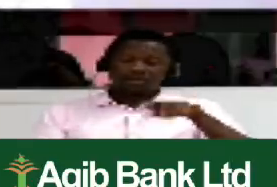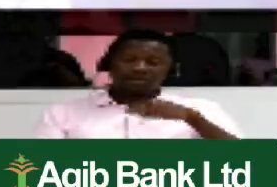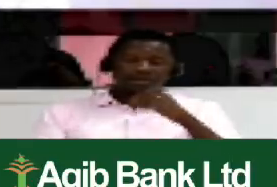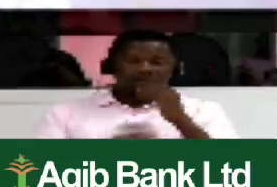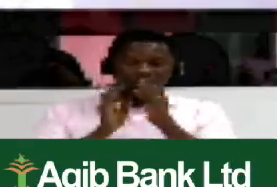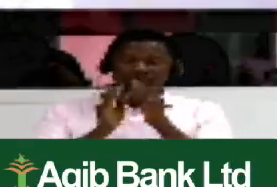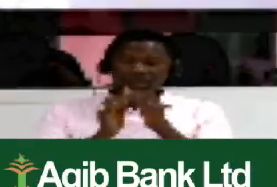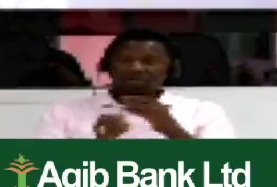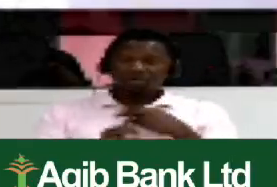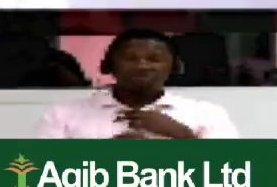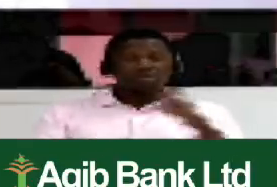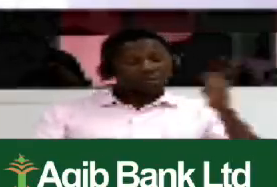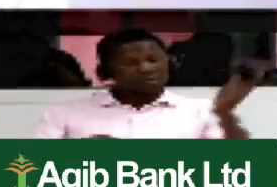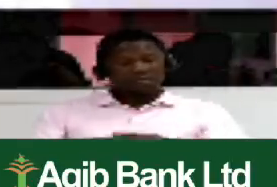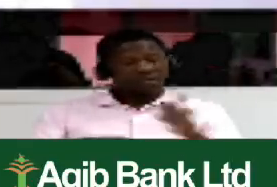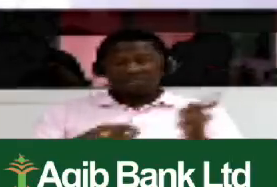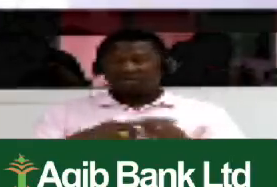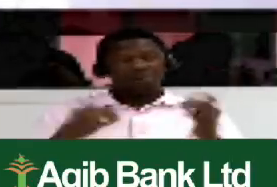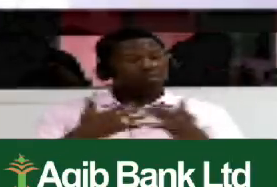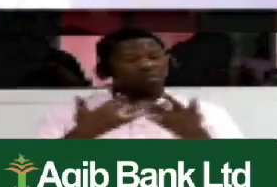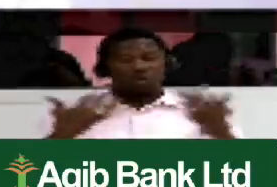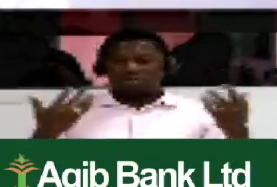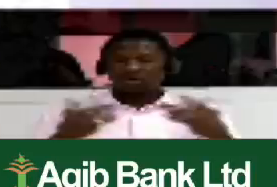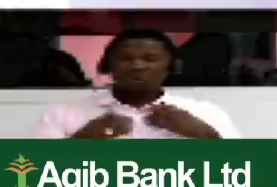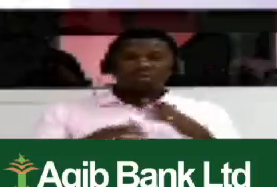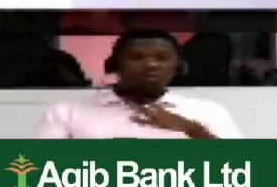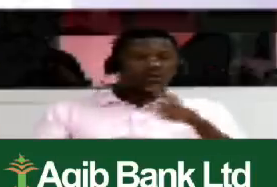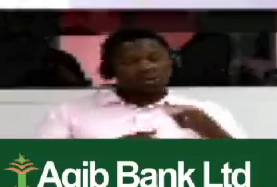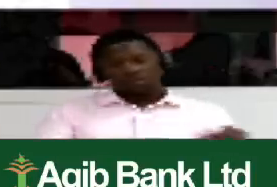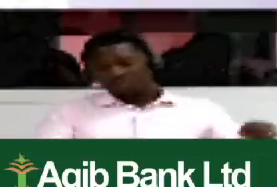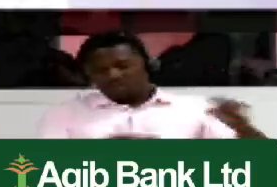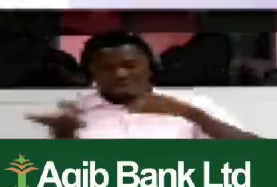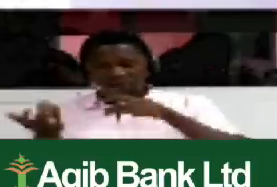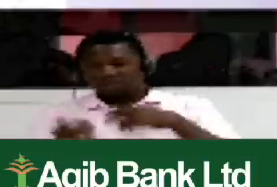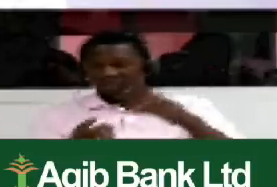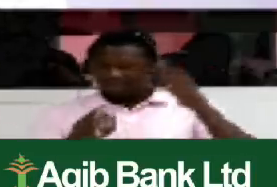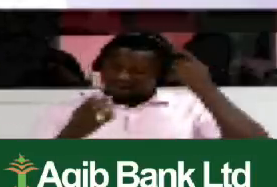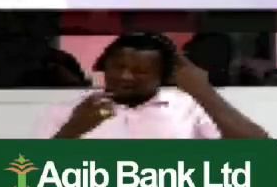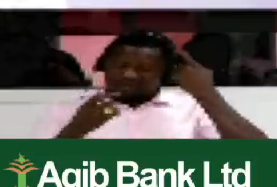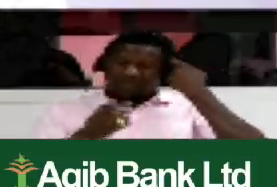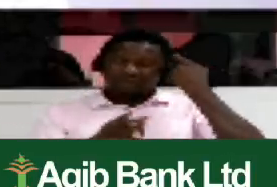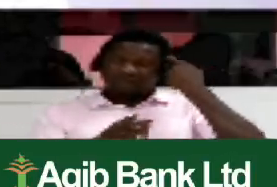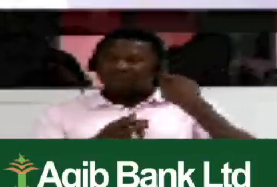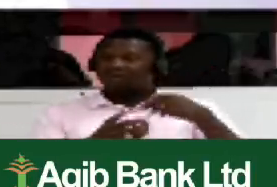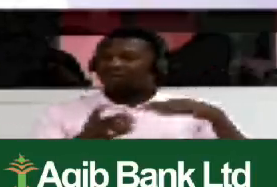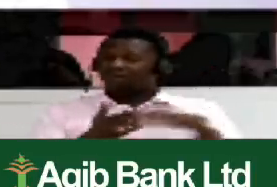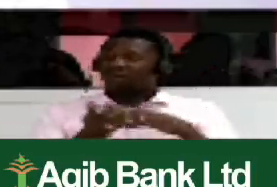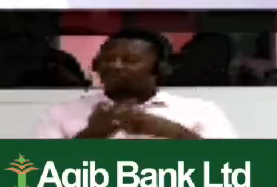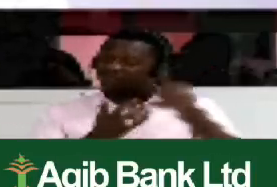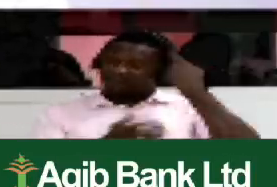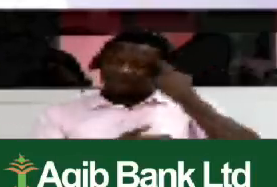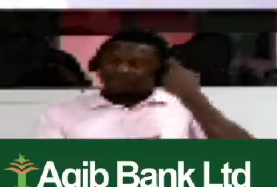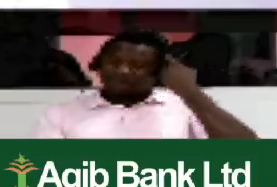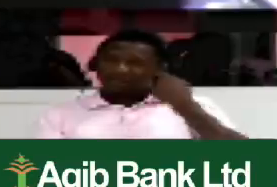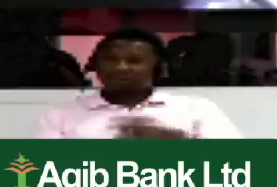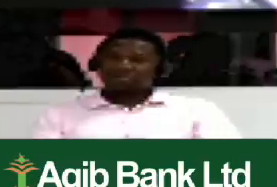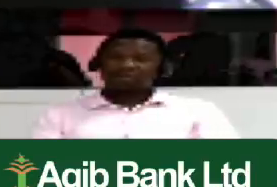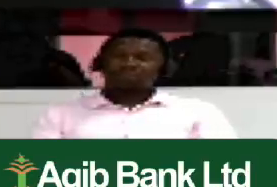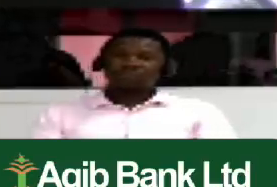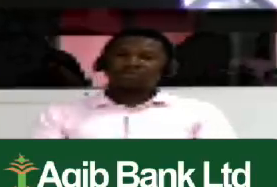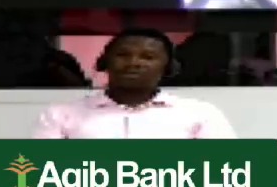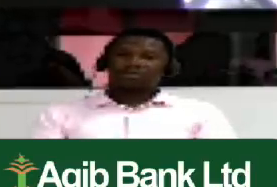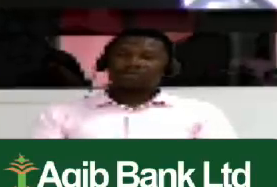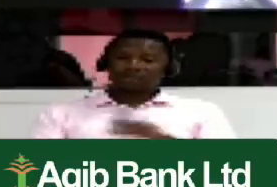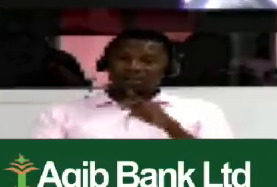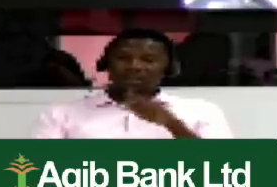poured on him repeatedly, and his hair was also saved forcefully. And did Ibrahim tell him